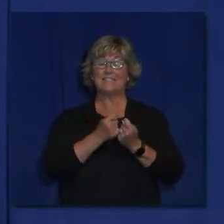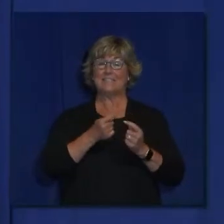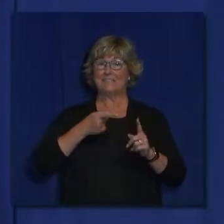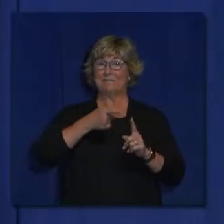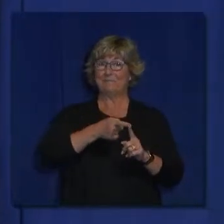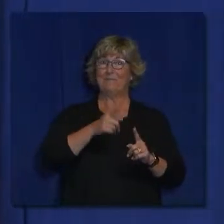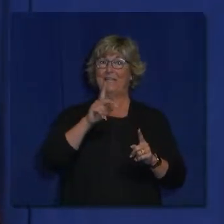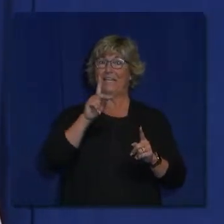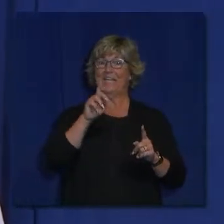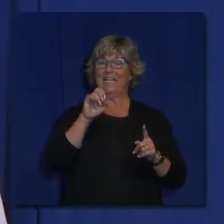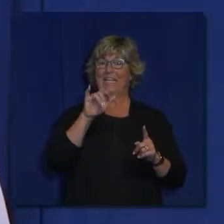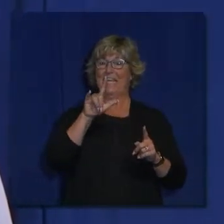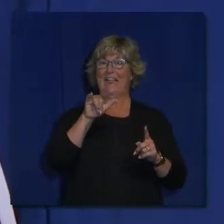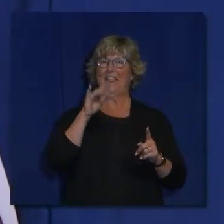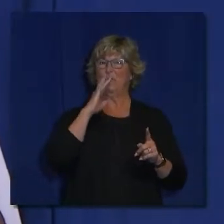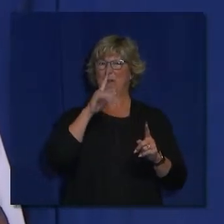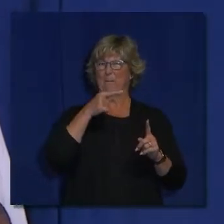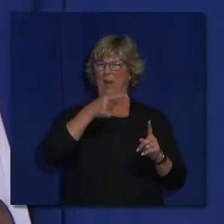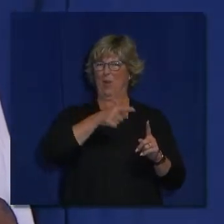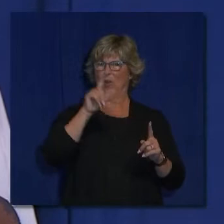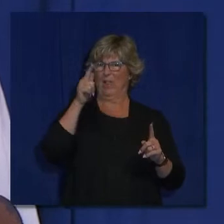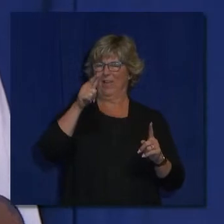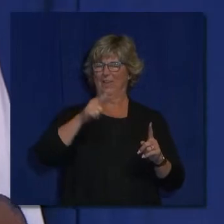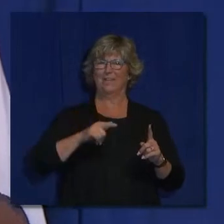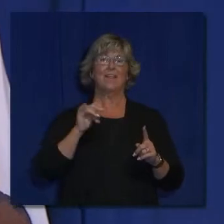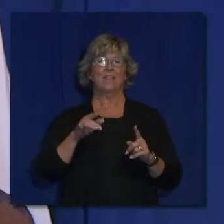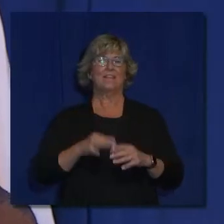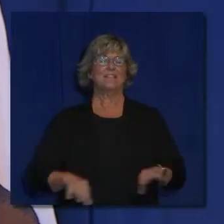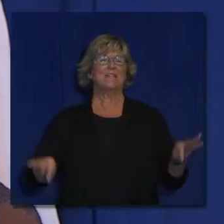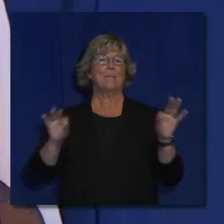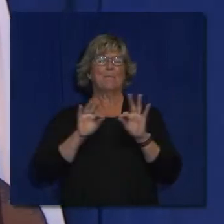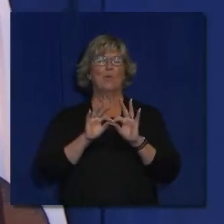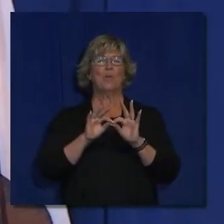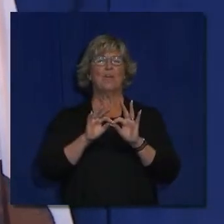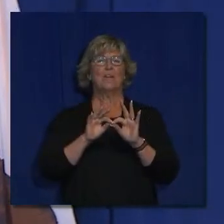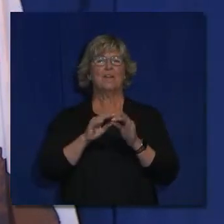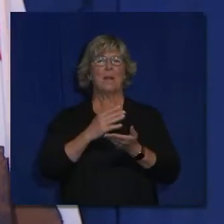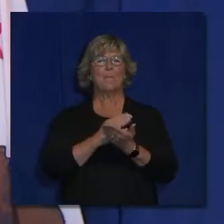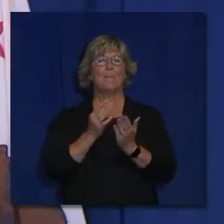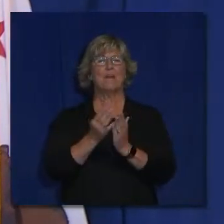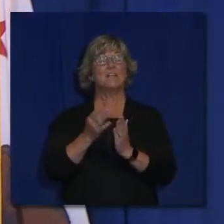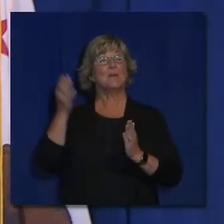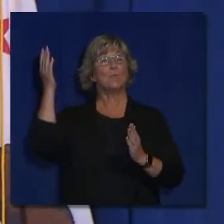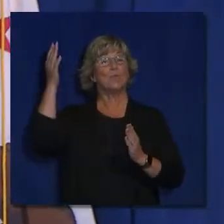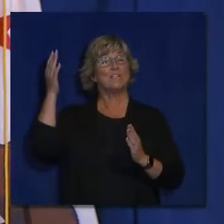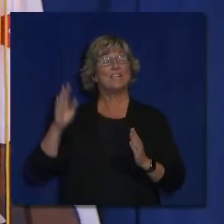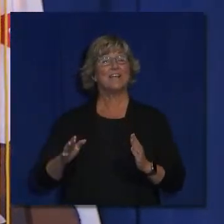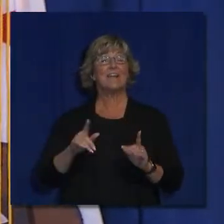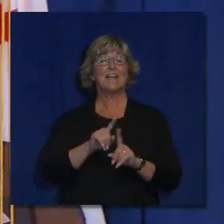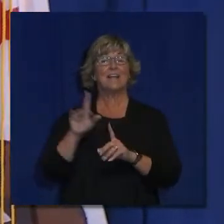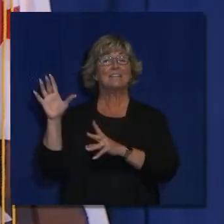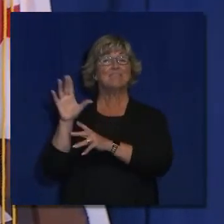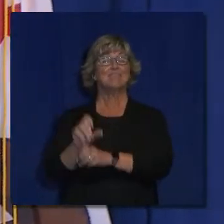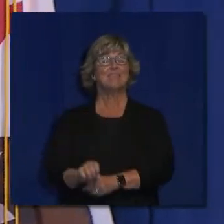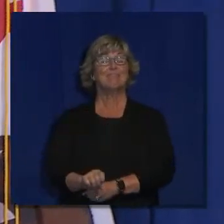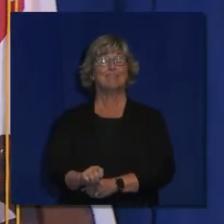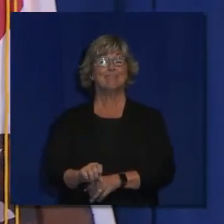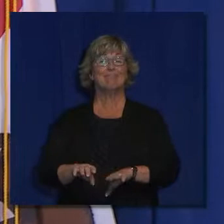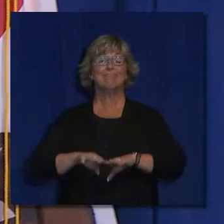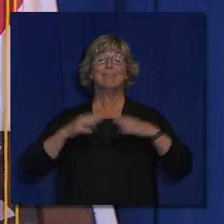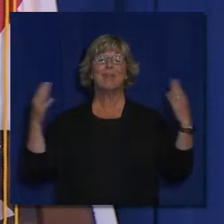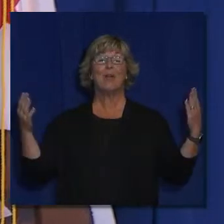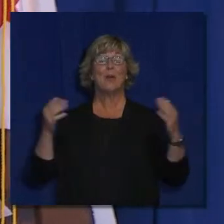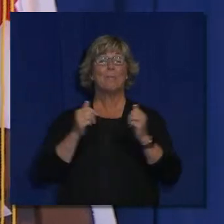We'll talk more about her in a moment, as this is an important budget presentation. As is tradition, I'll begin